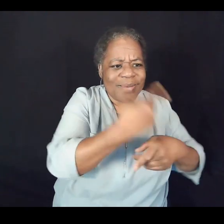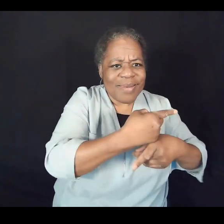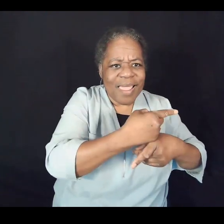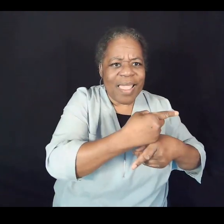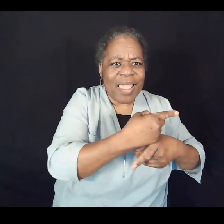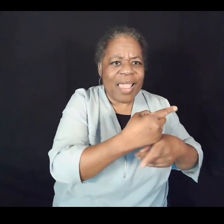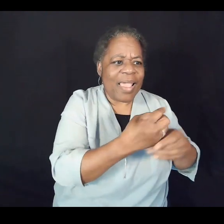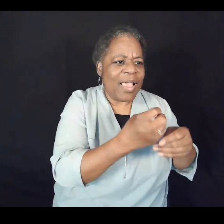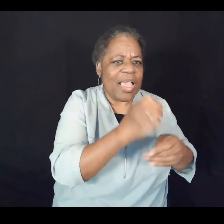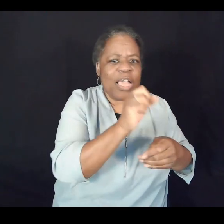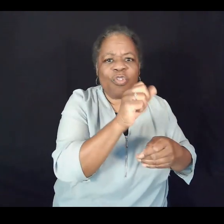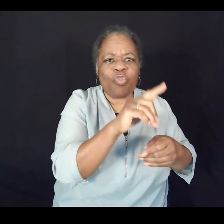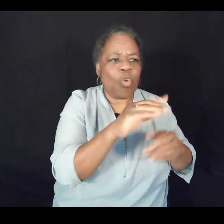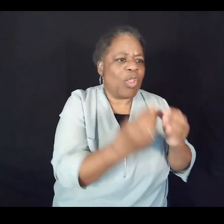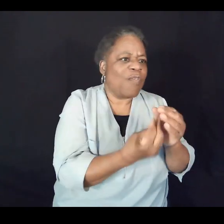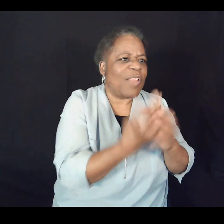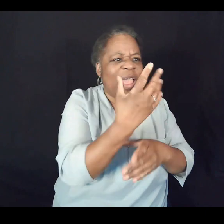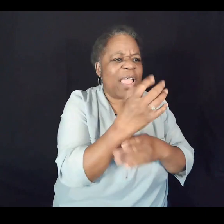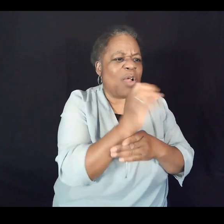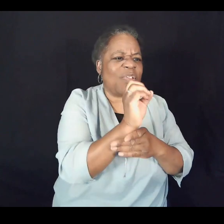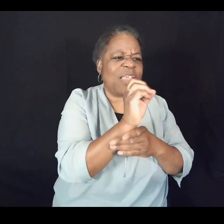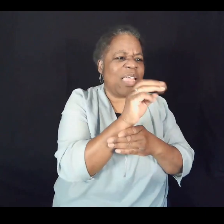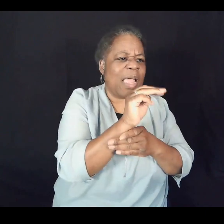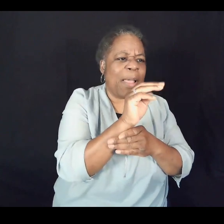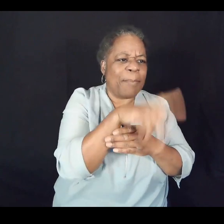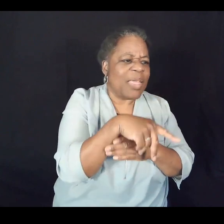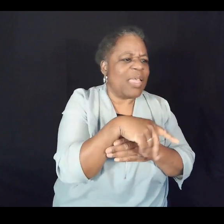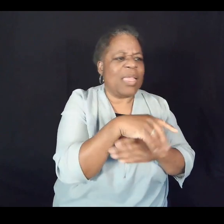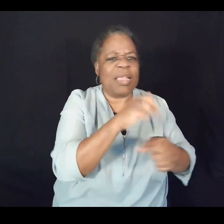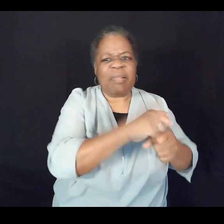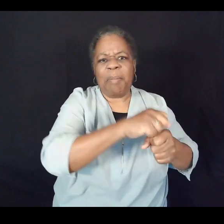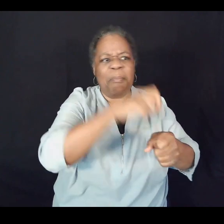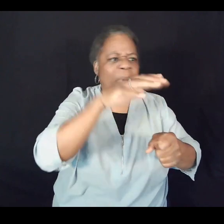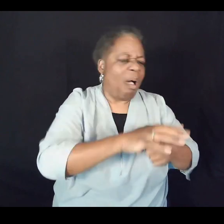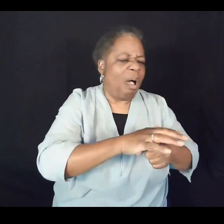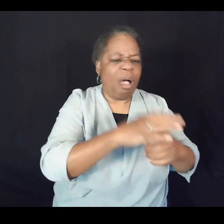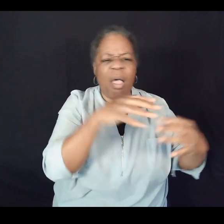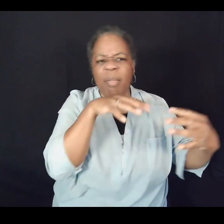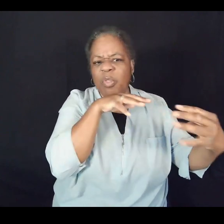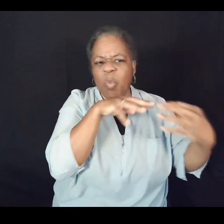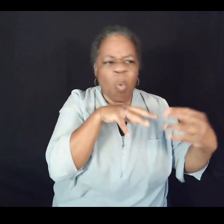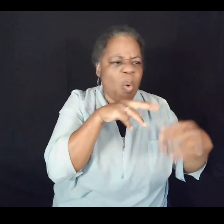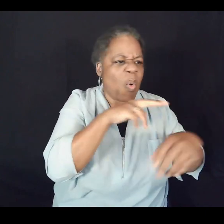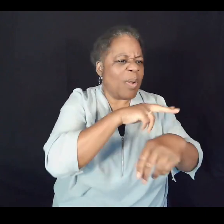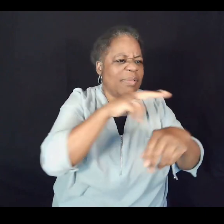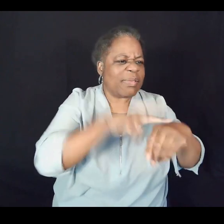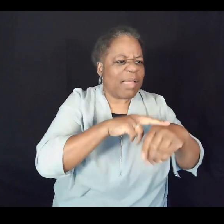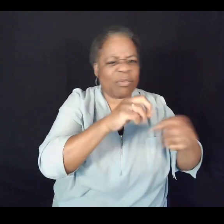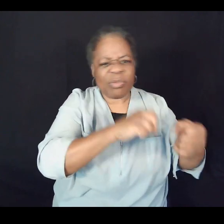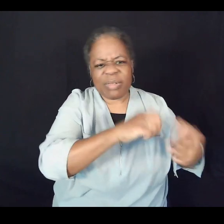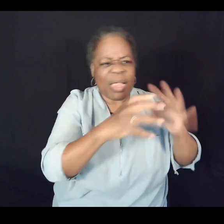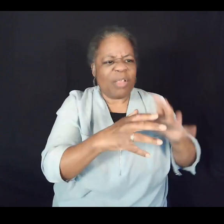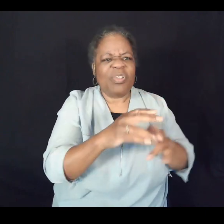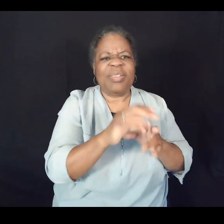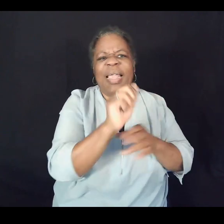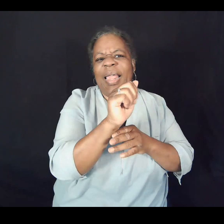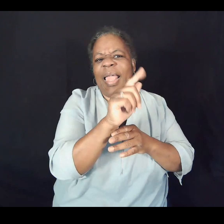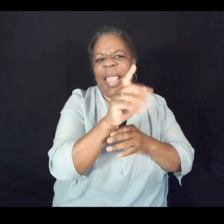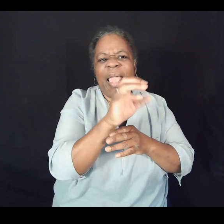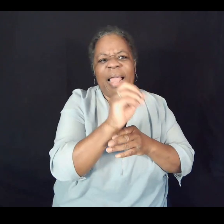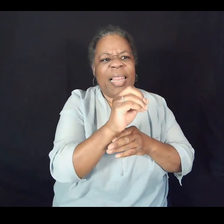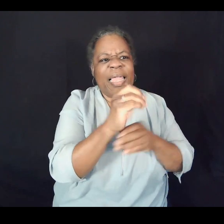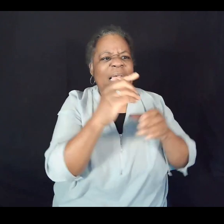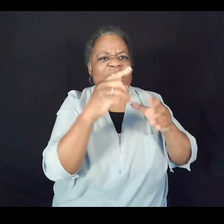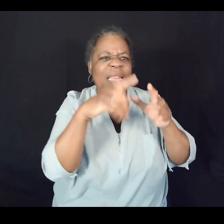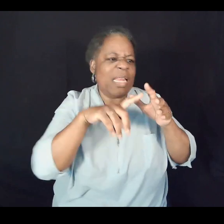and the EMPs and the nuclear bombs and the wars and these natural disasters and alien invaders, that entire